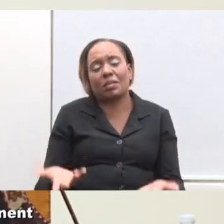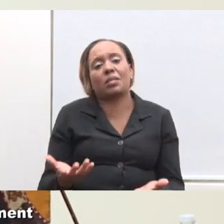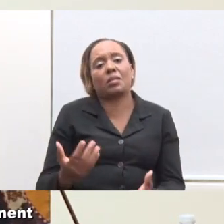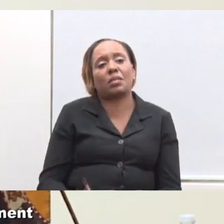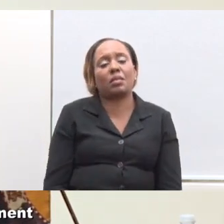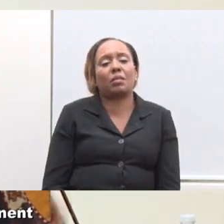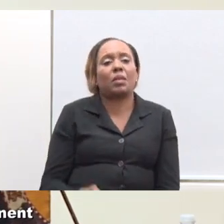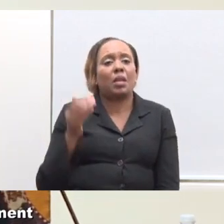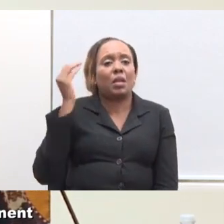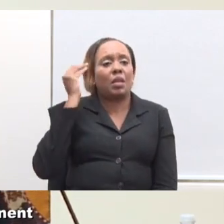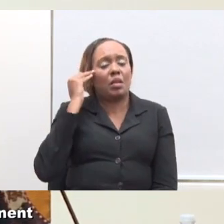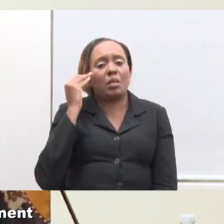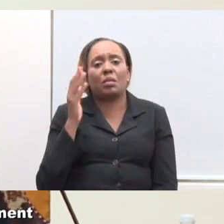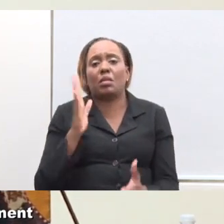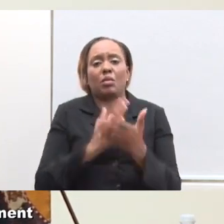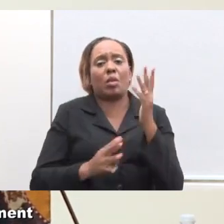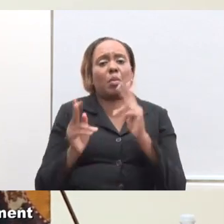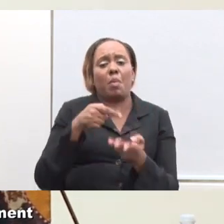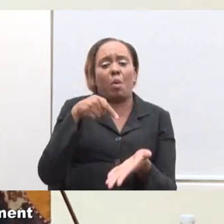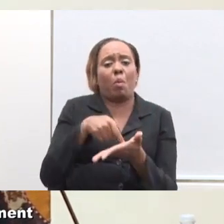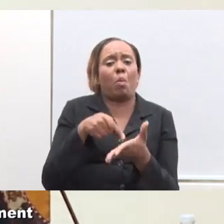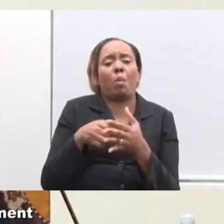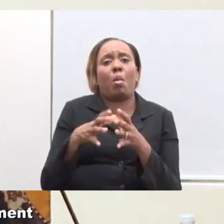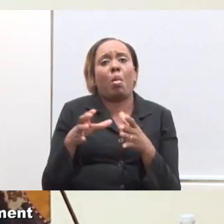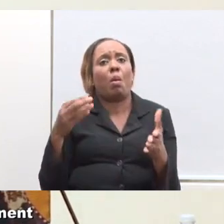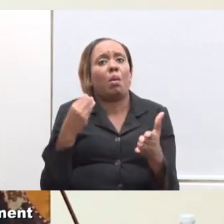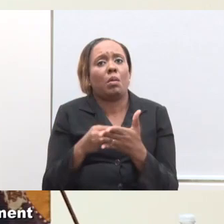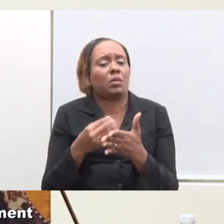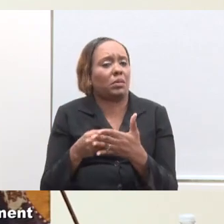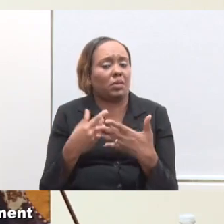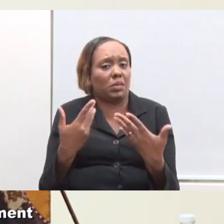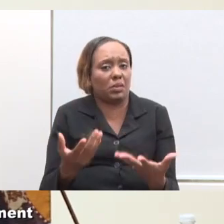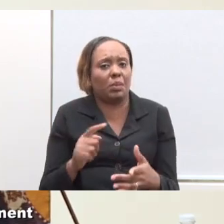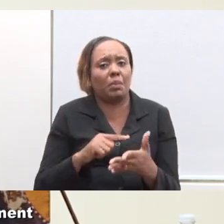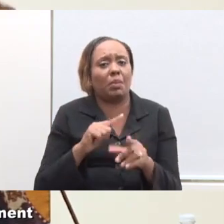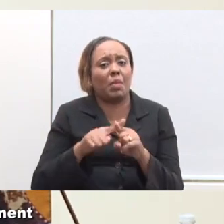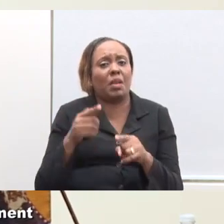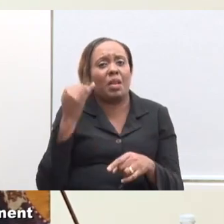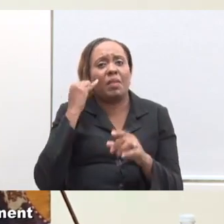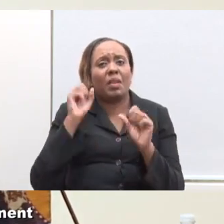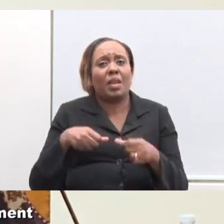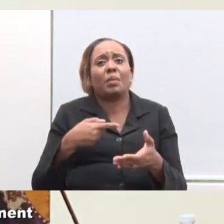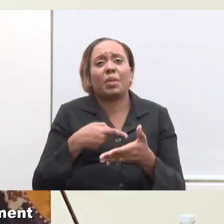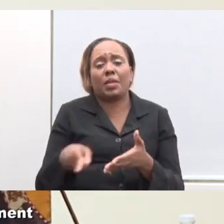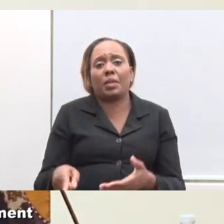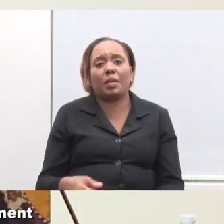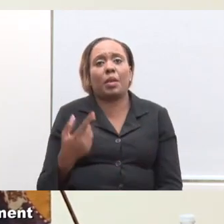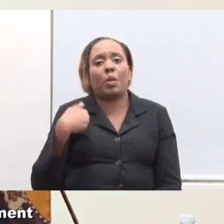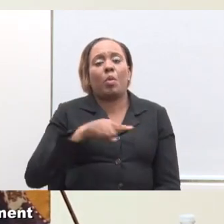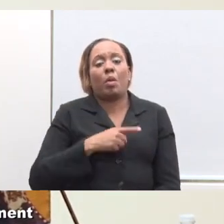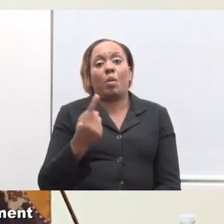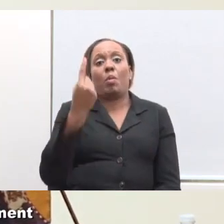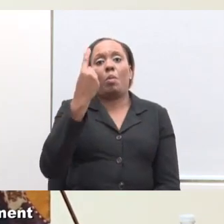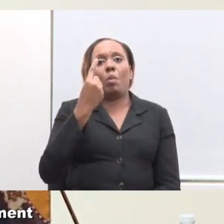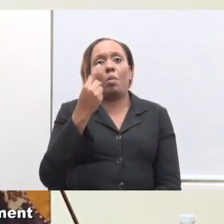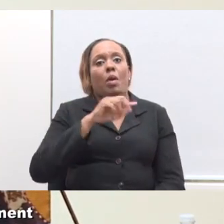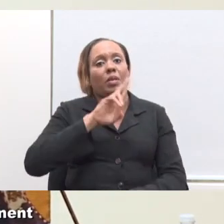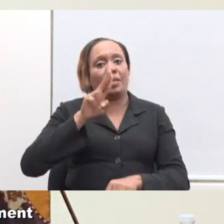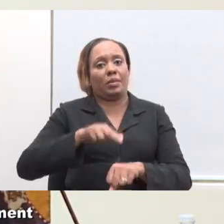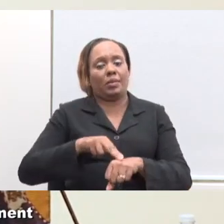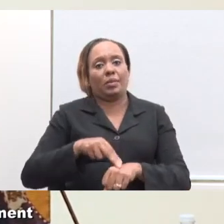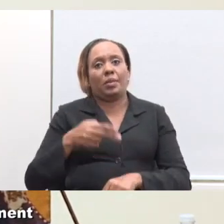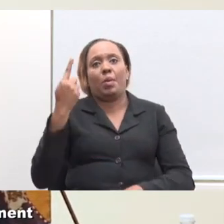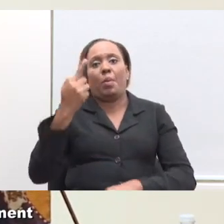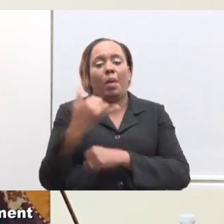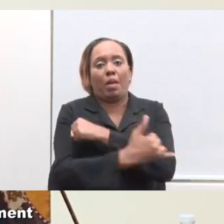your arrears, at least stay current in the months going ahead. Mr. Speaker, this is one nation. As I said, these are